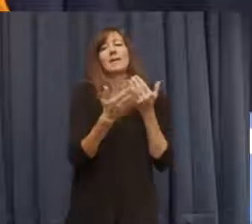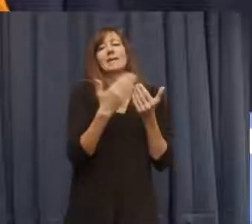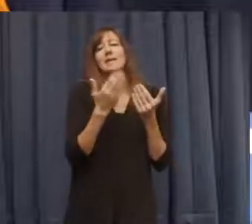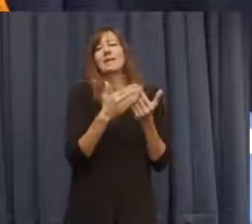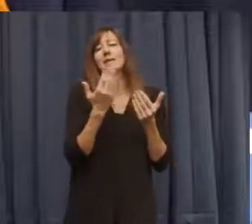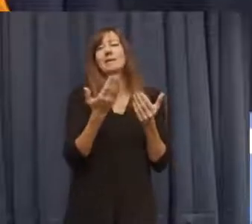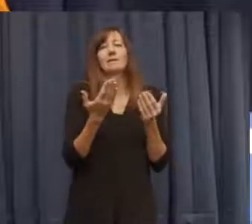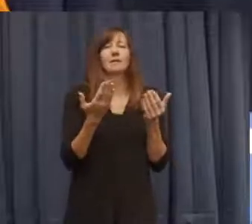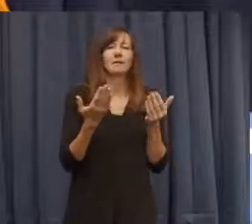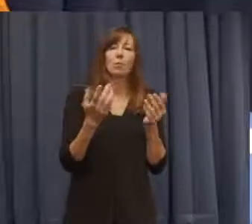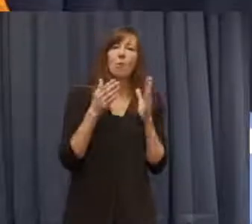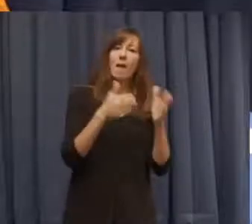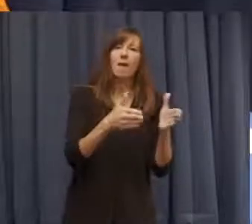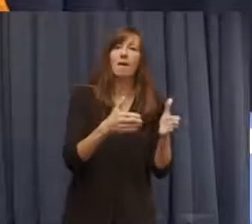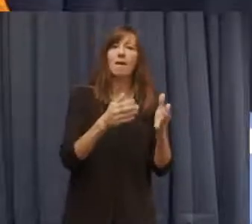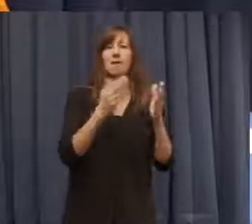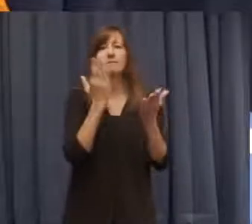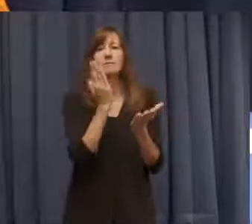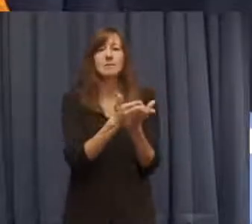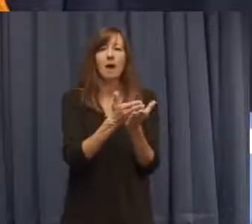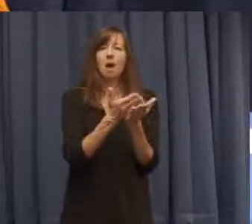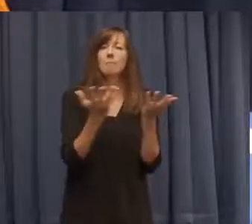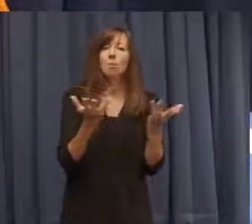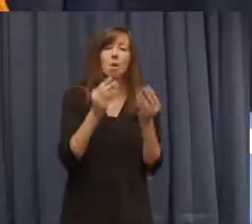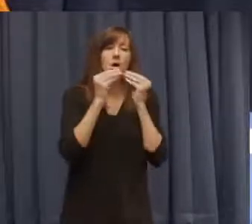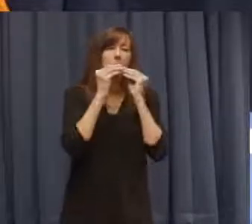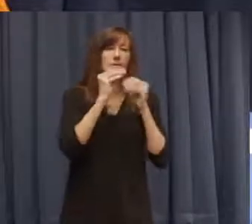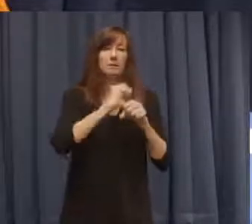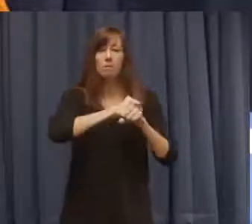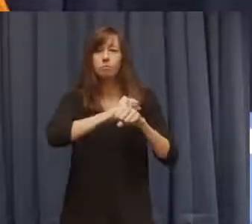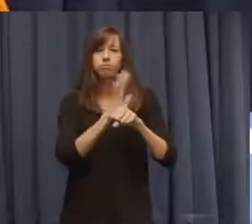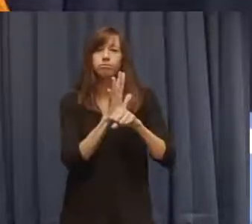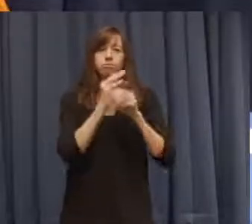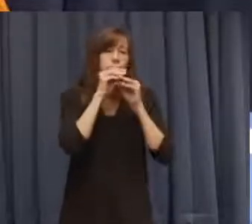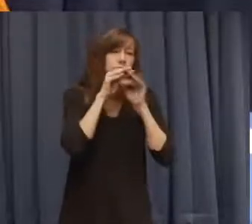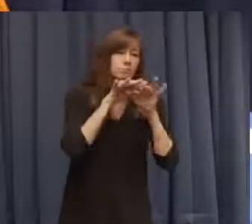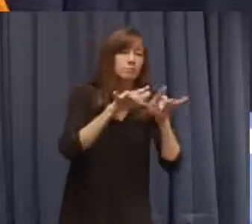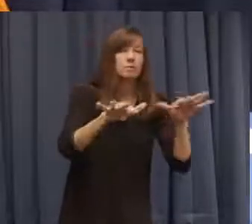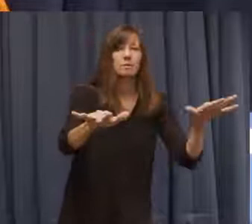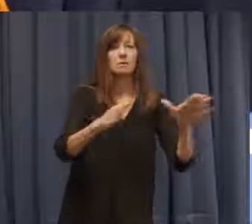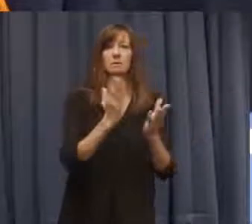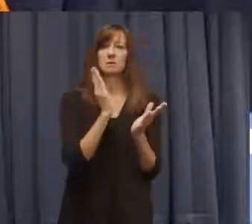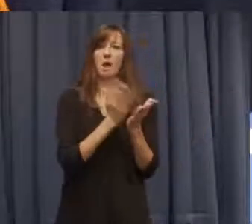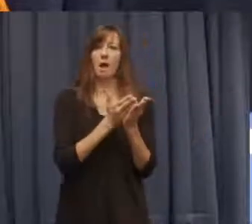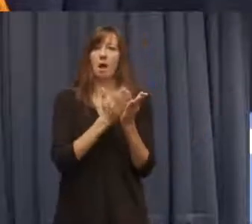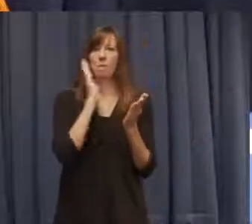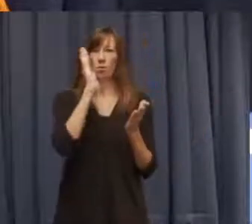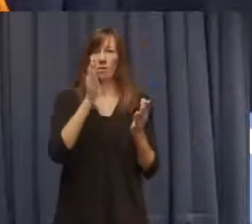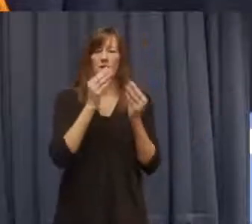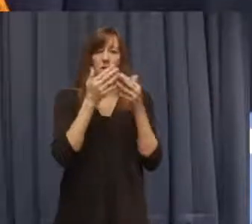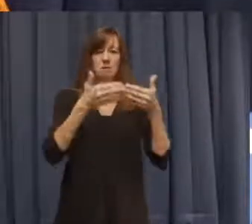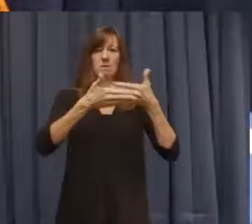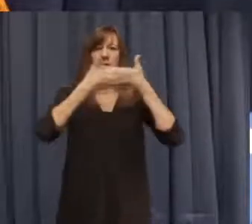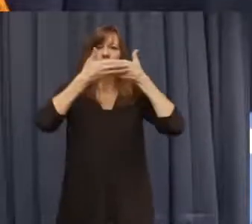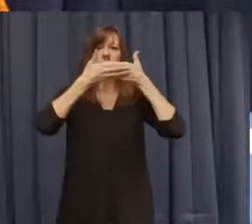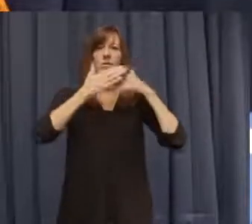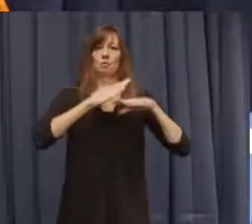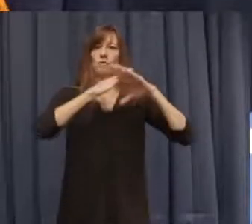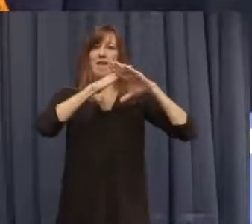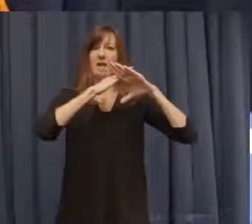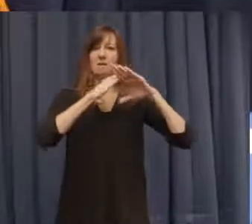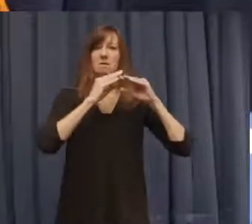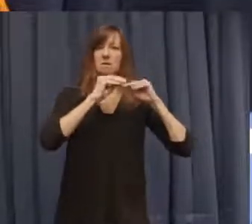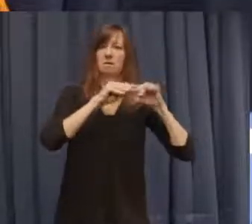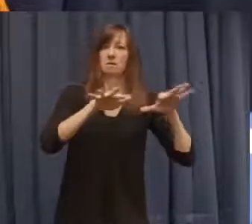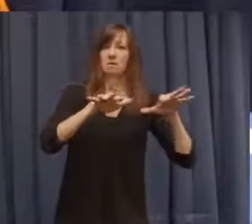so. So I just want to remind folks that there is a challenge in front of us, but there's also